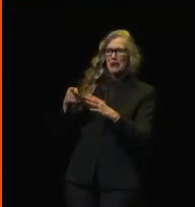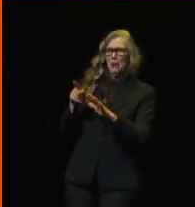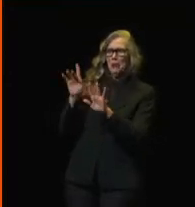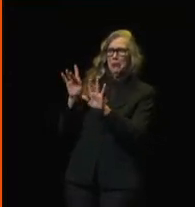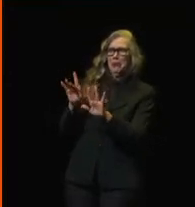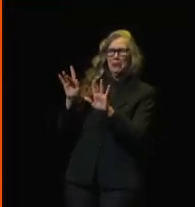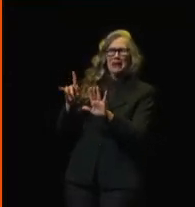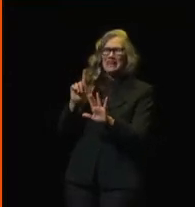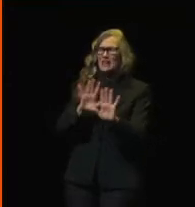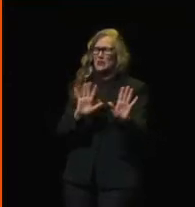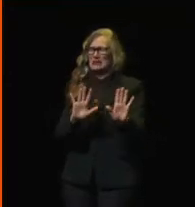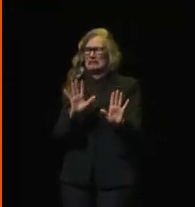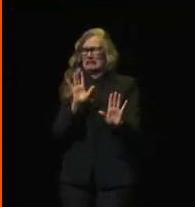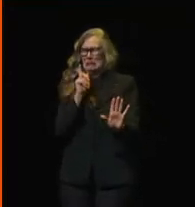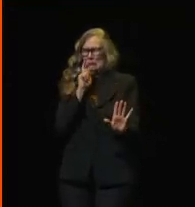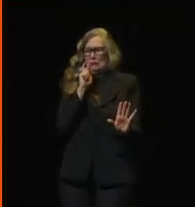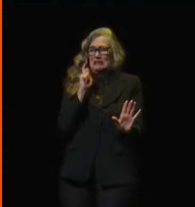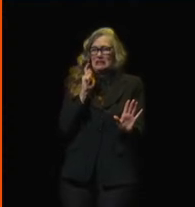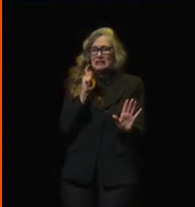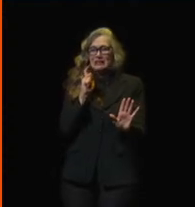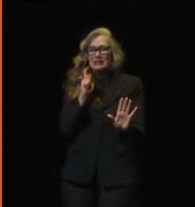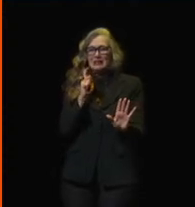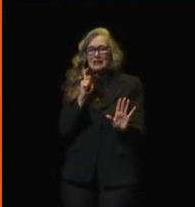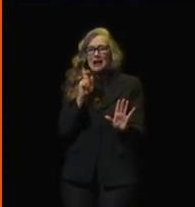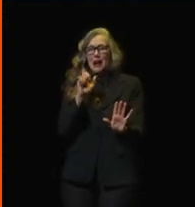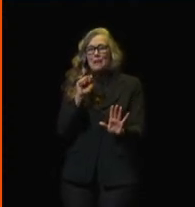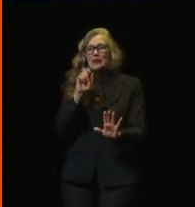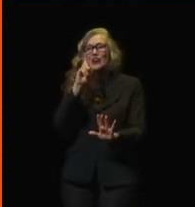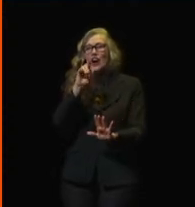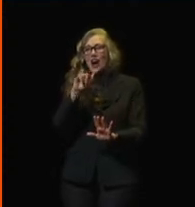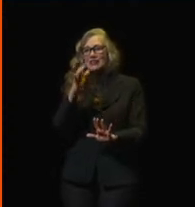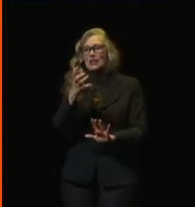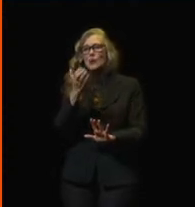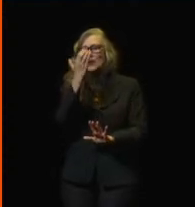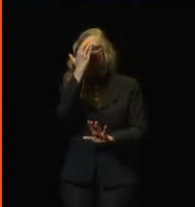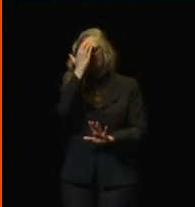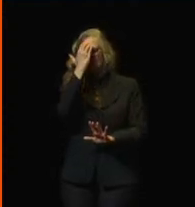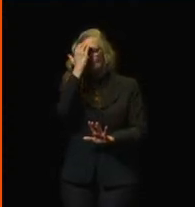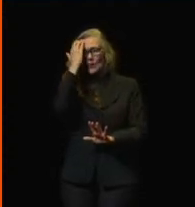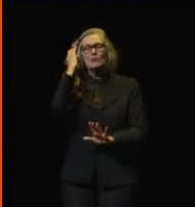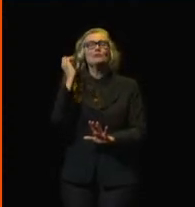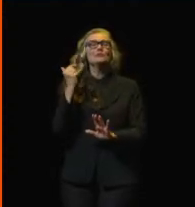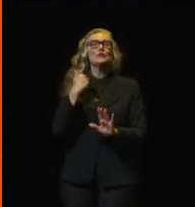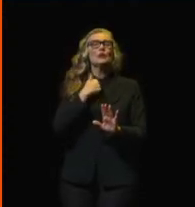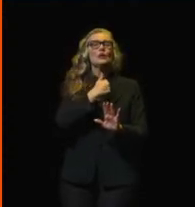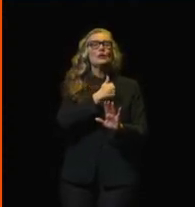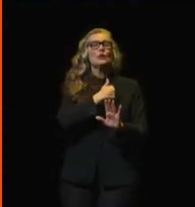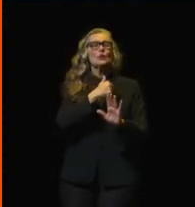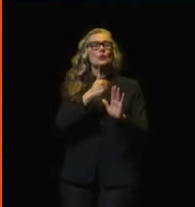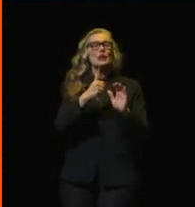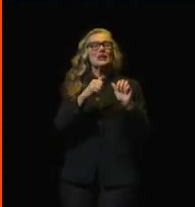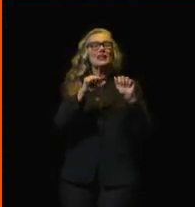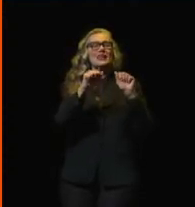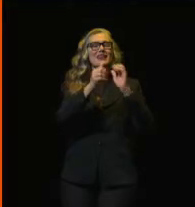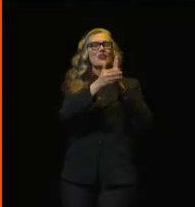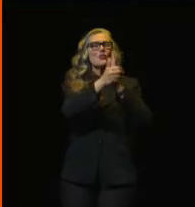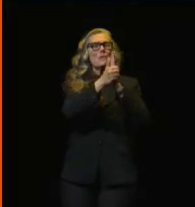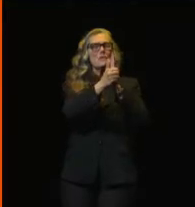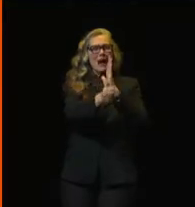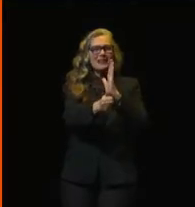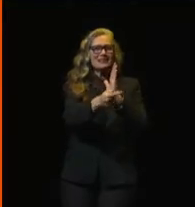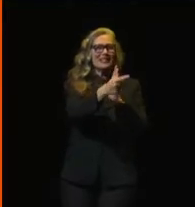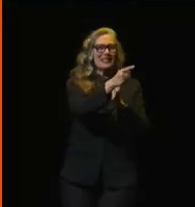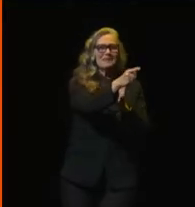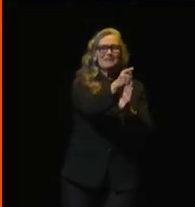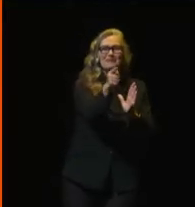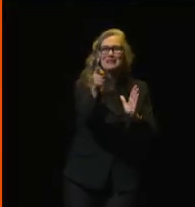wanted us all to know that we have a capacity to be extraordinary. He wanted us to know